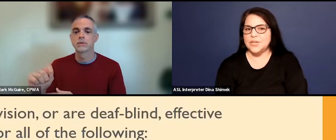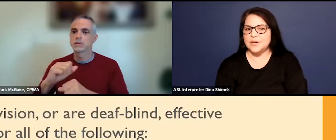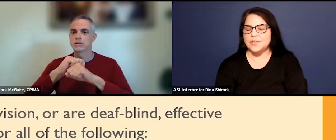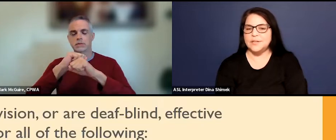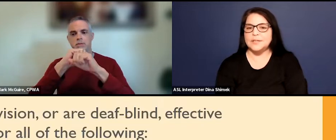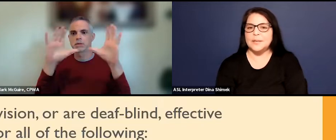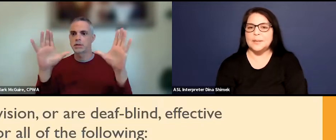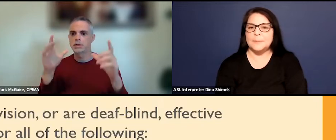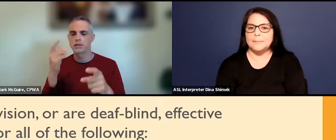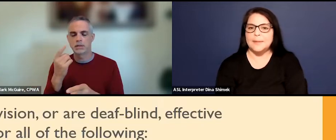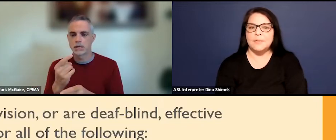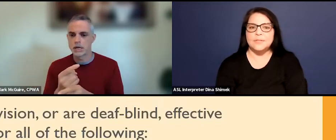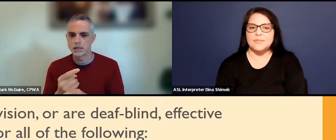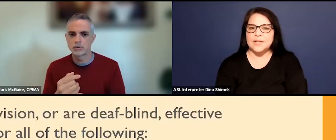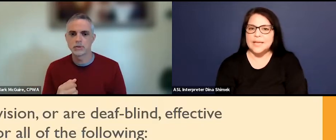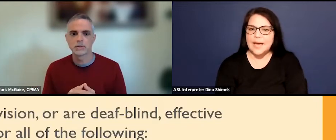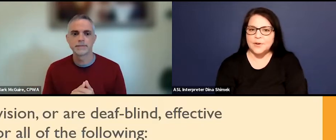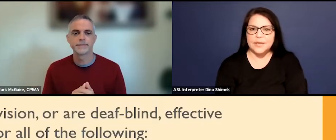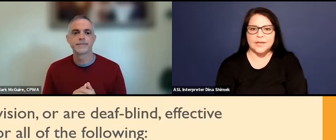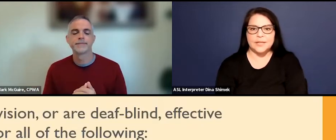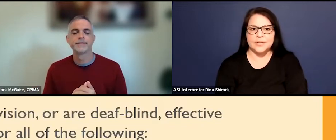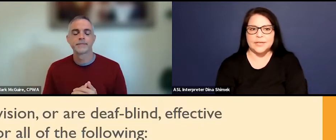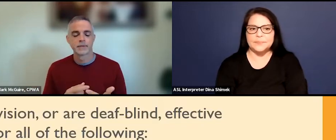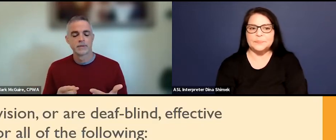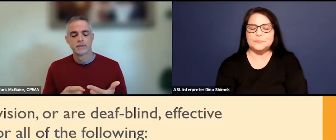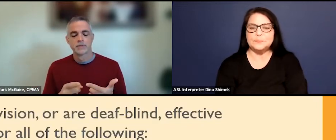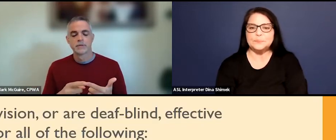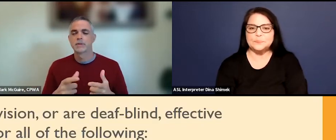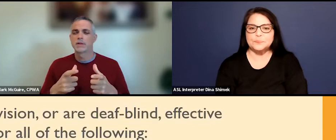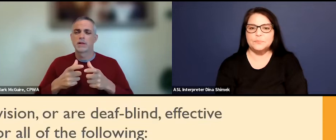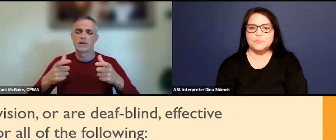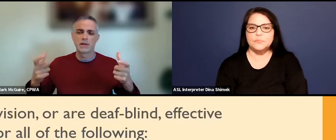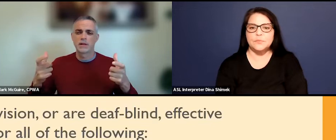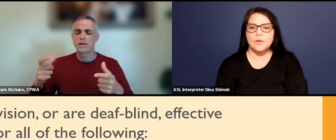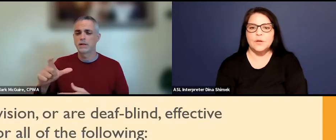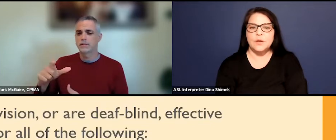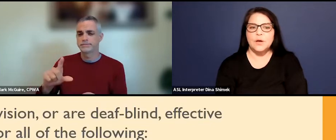being shared. Definitely accurately and clearly.